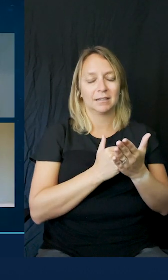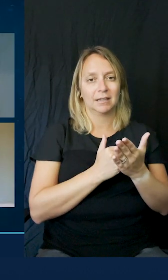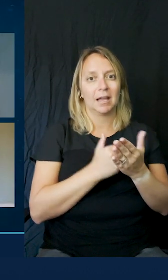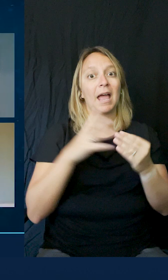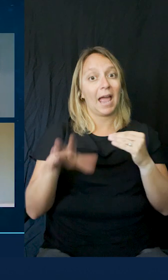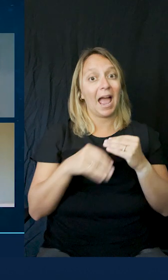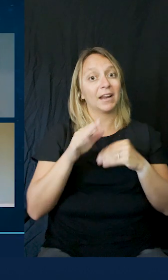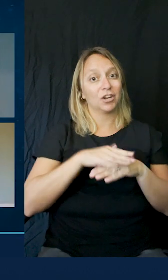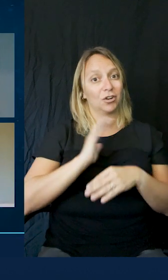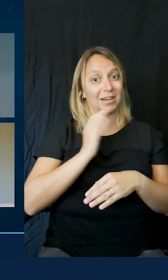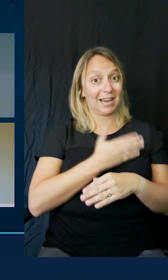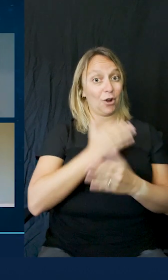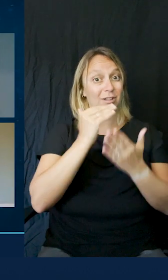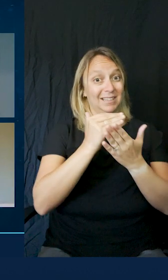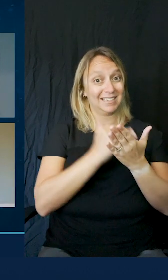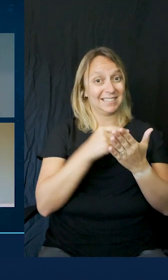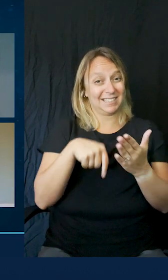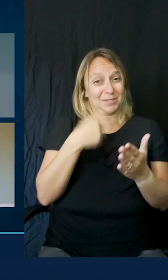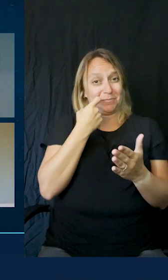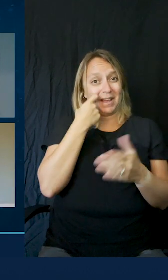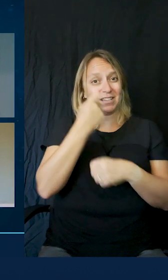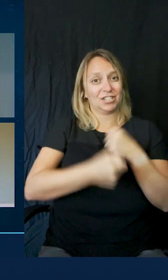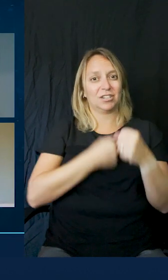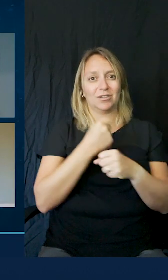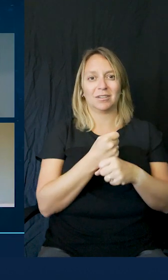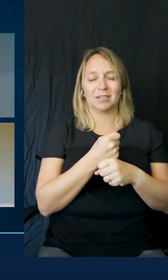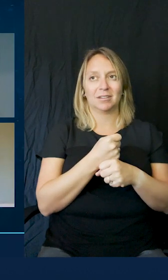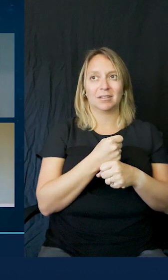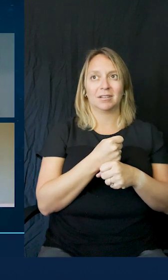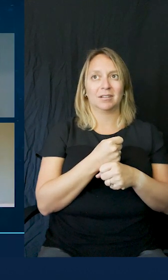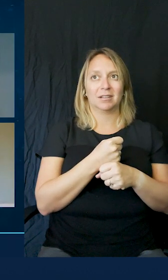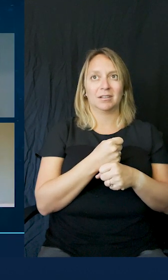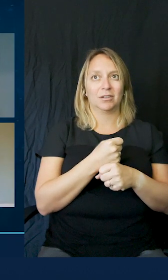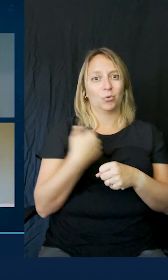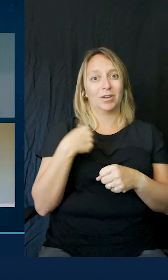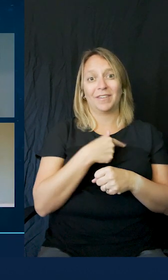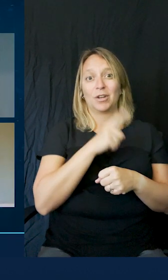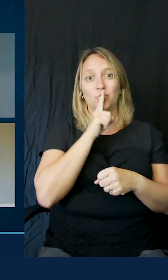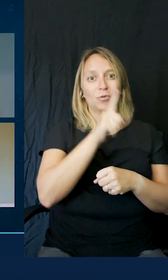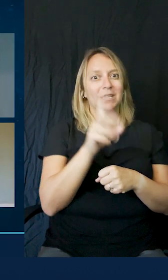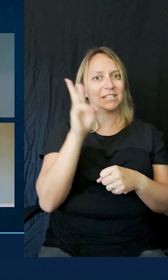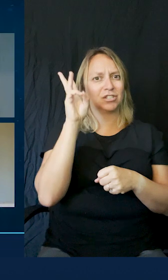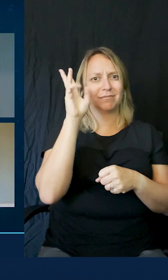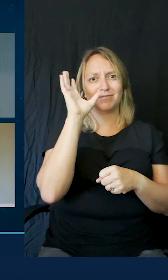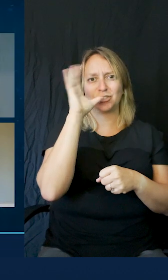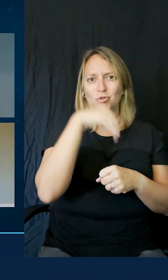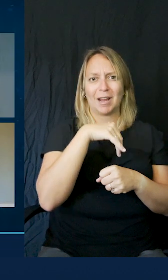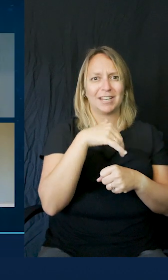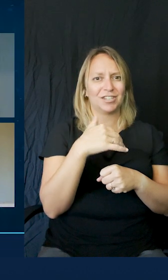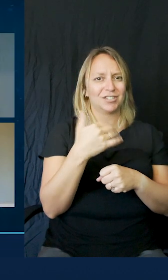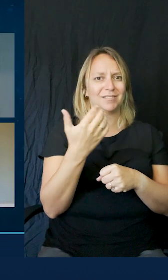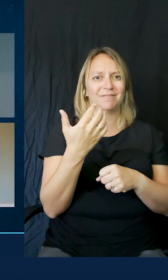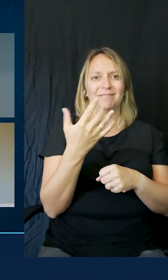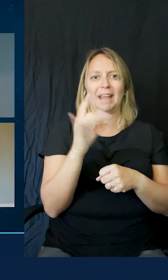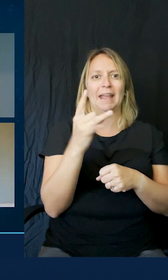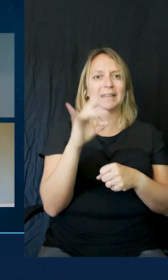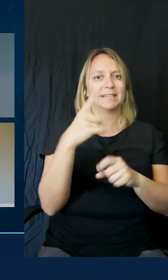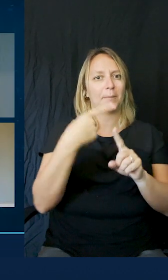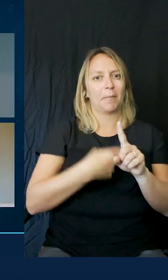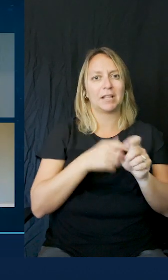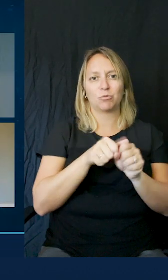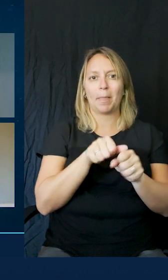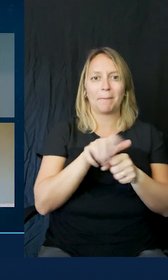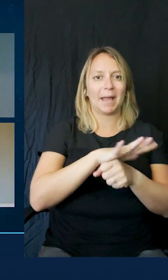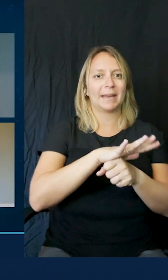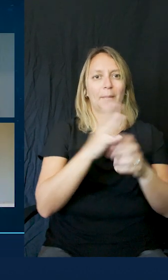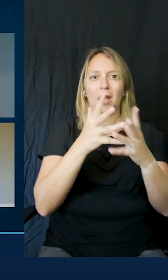this past year. We've had a really strange 15, 18 months with the pandemic, and there's a lot of bad that happened this